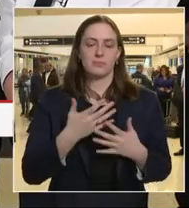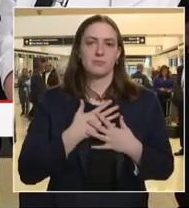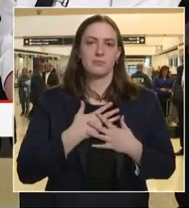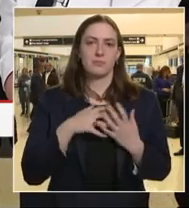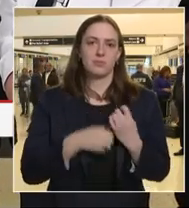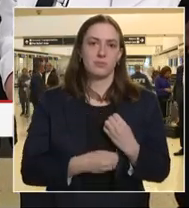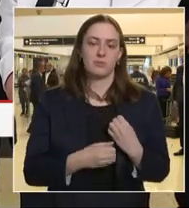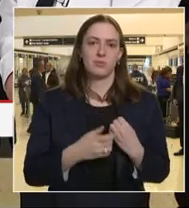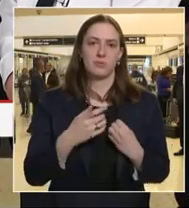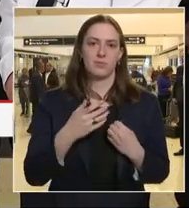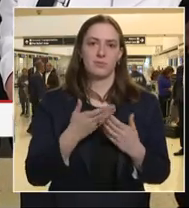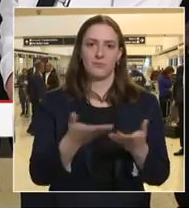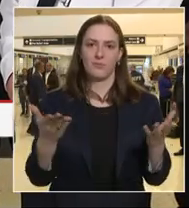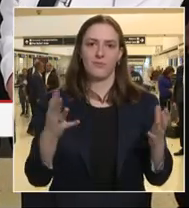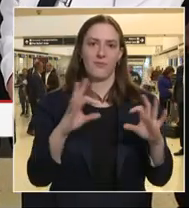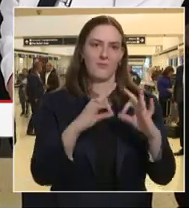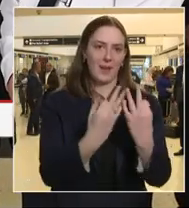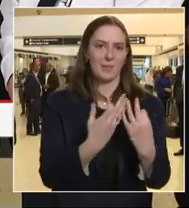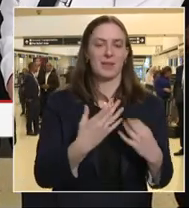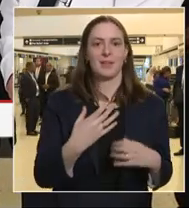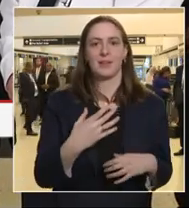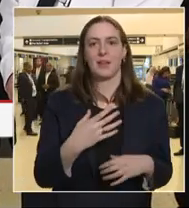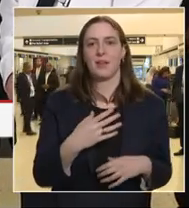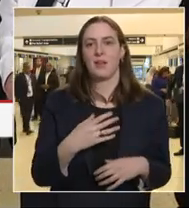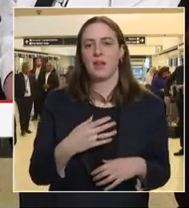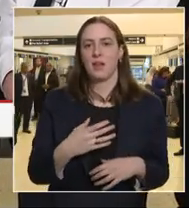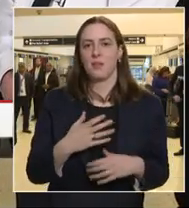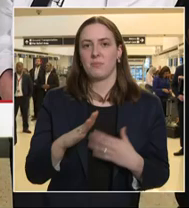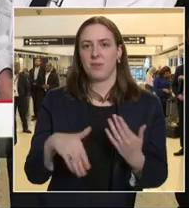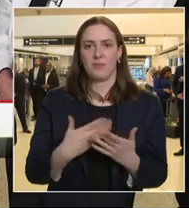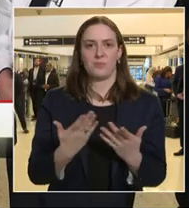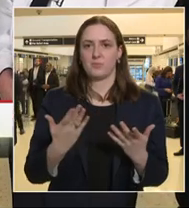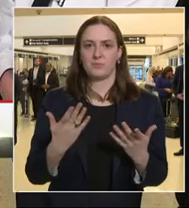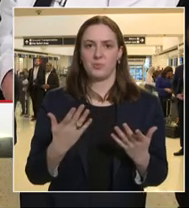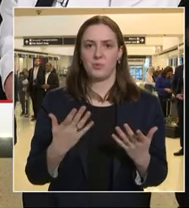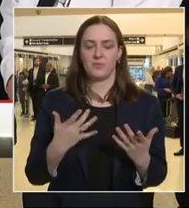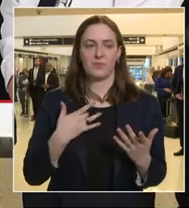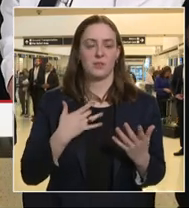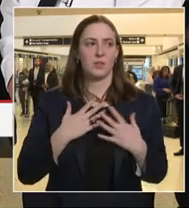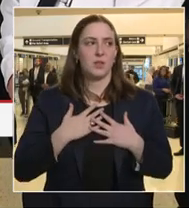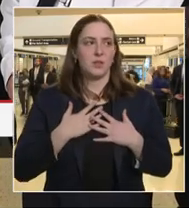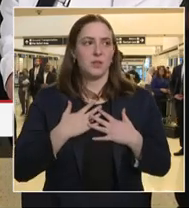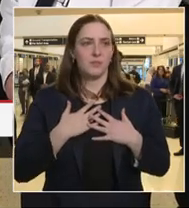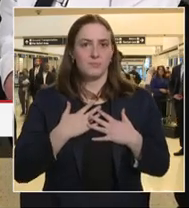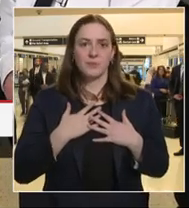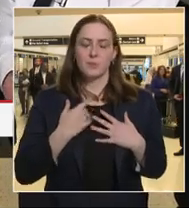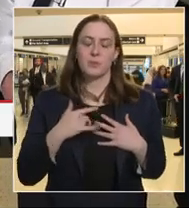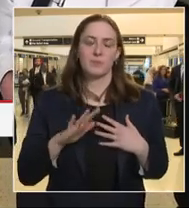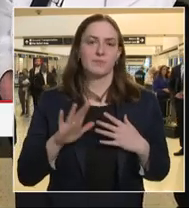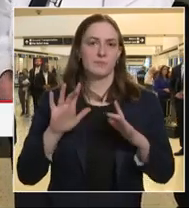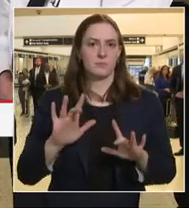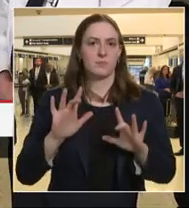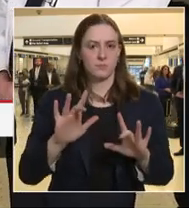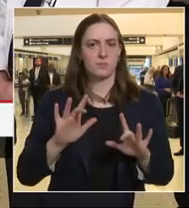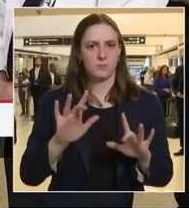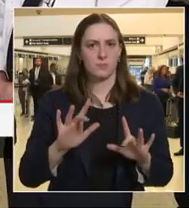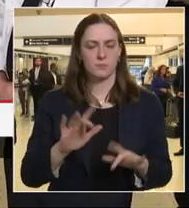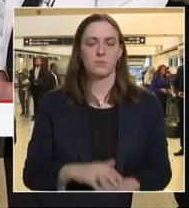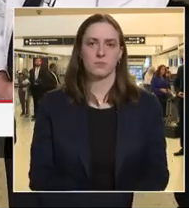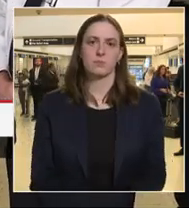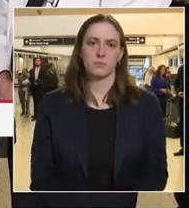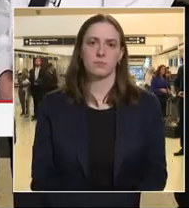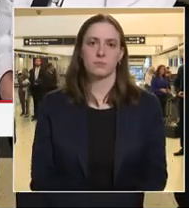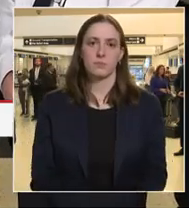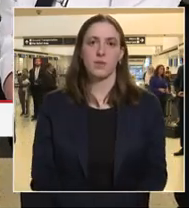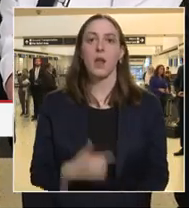their families. There's a lot of grieving going on, and so we're very sympathetic to that. I want to echo what was said about the